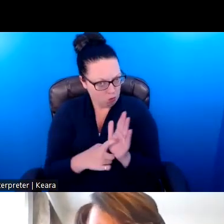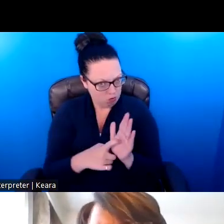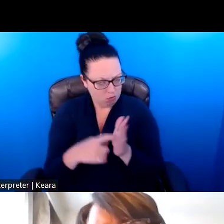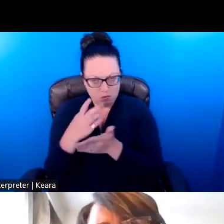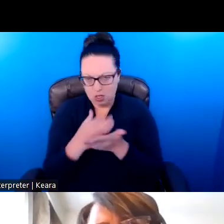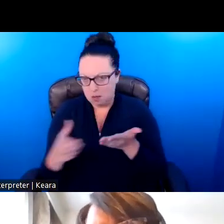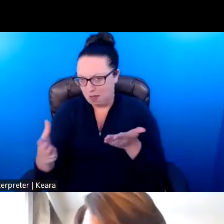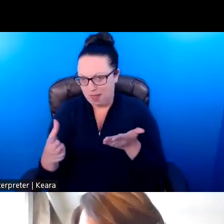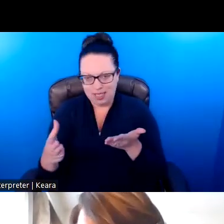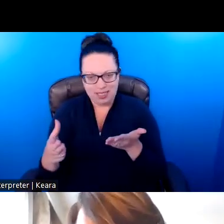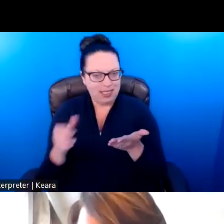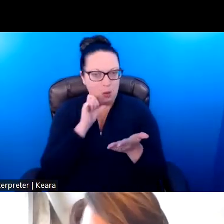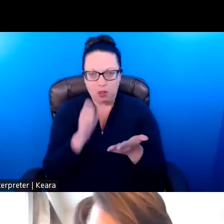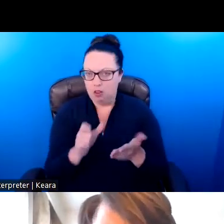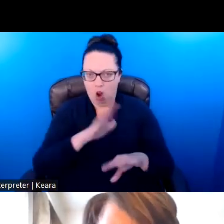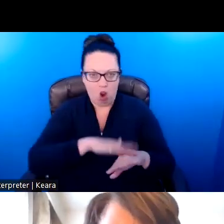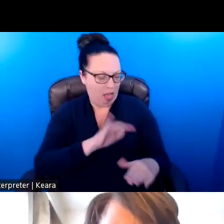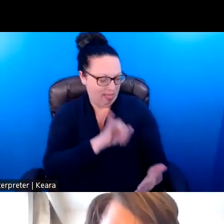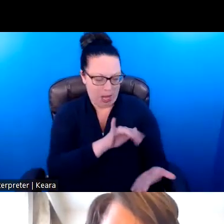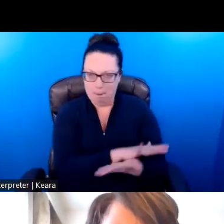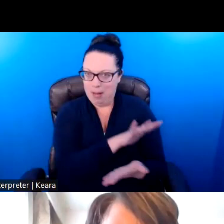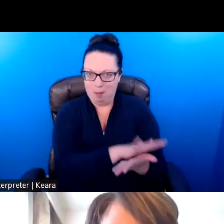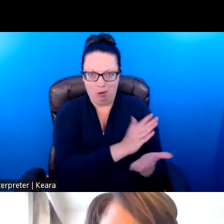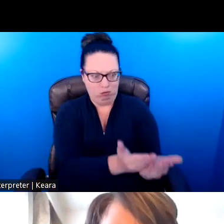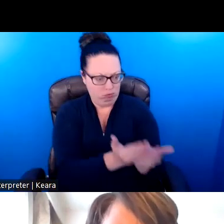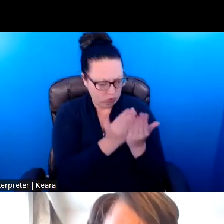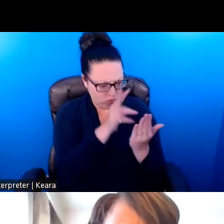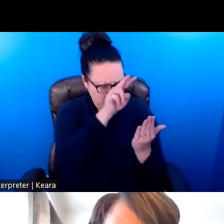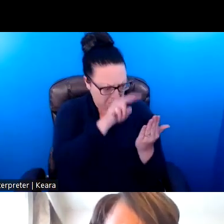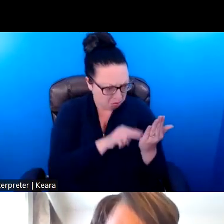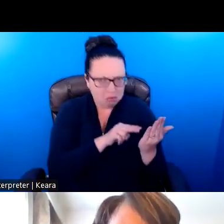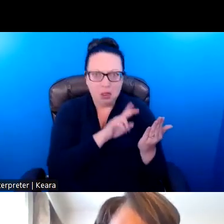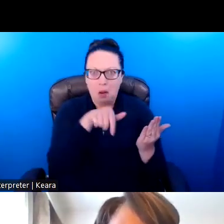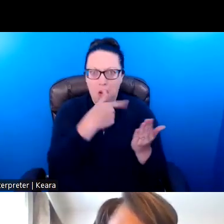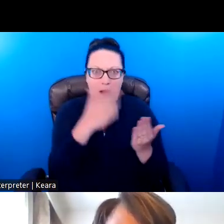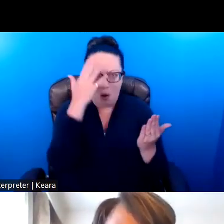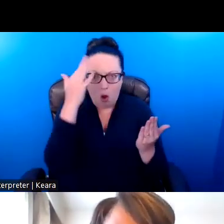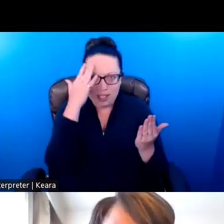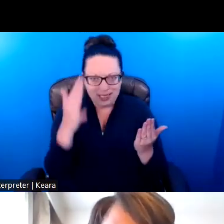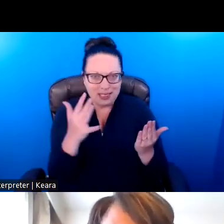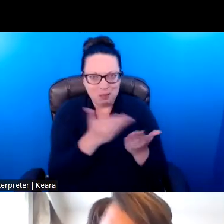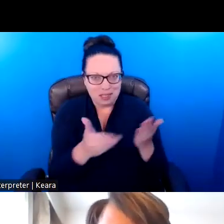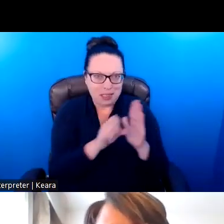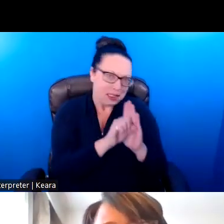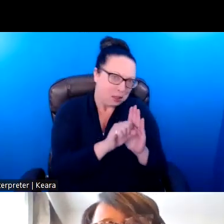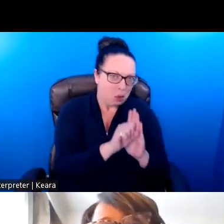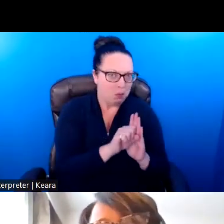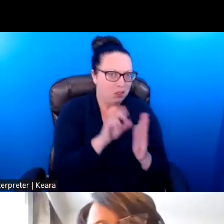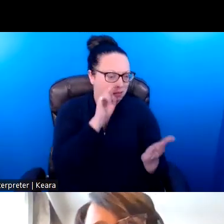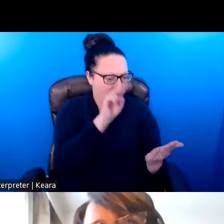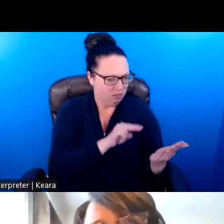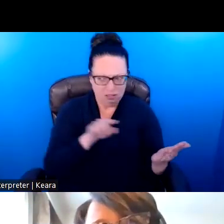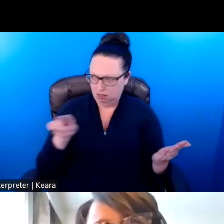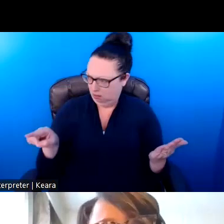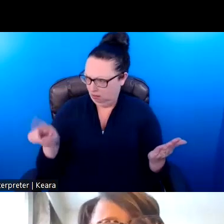that was not on that sheet of paper that was provided to me about autism, the signs and symptoms. And what